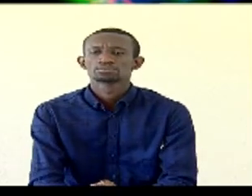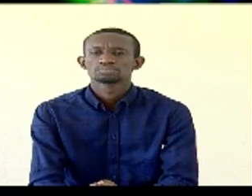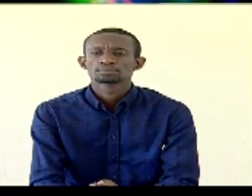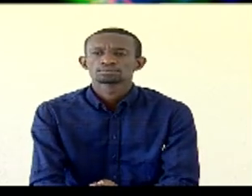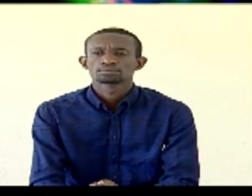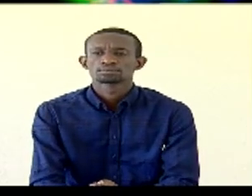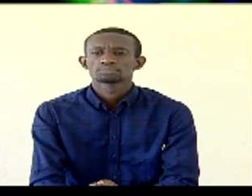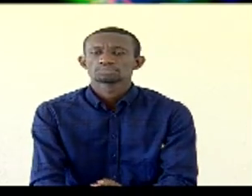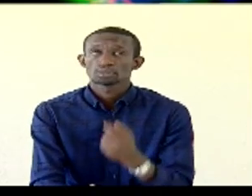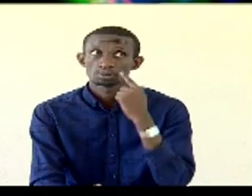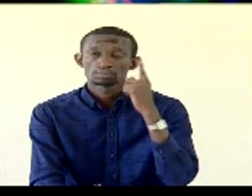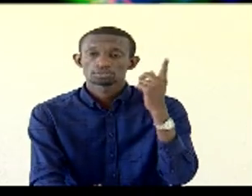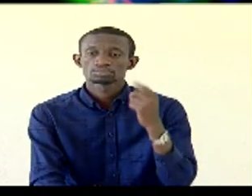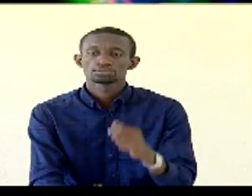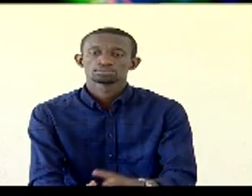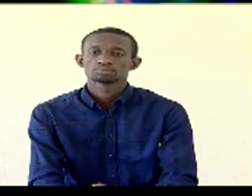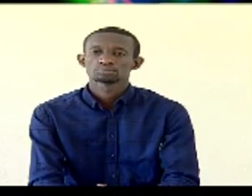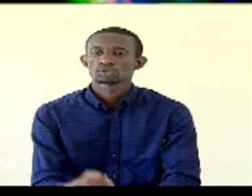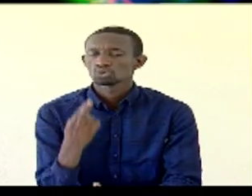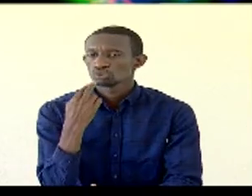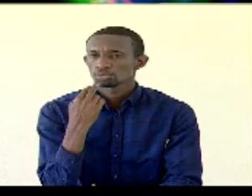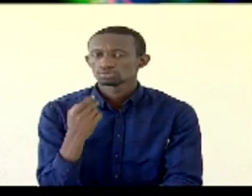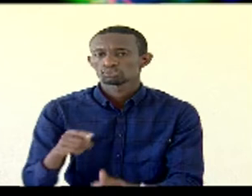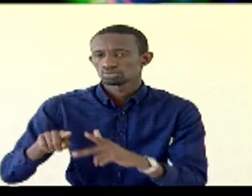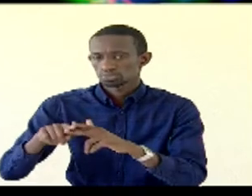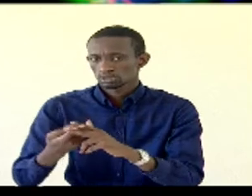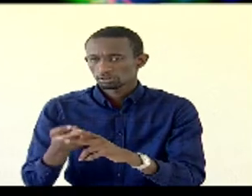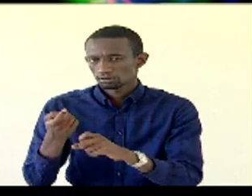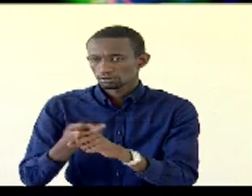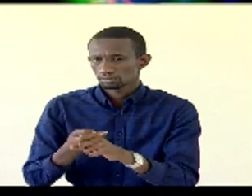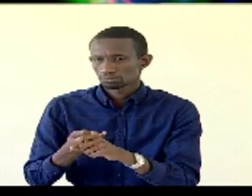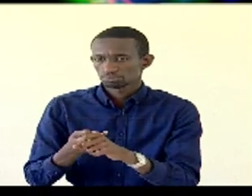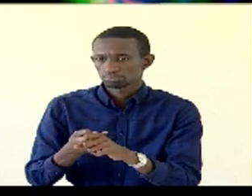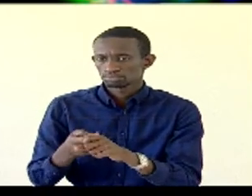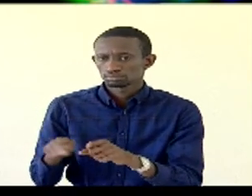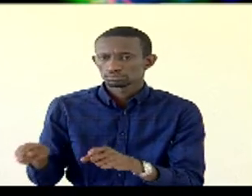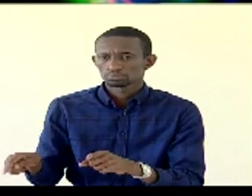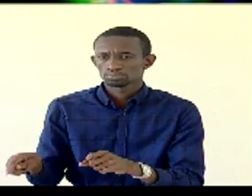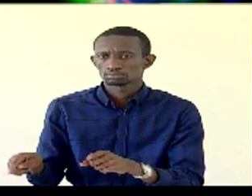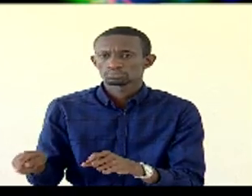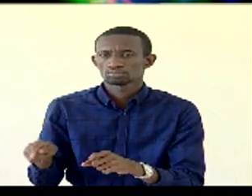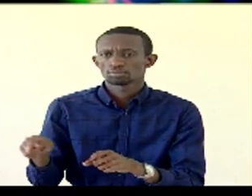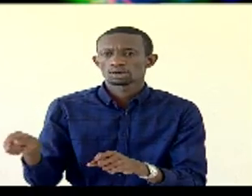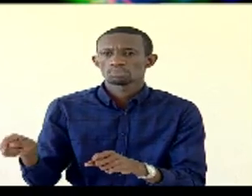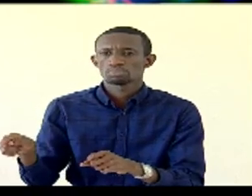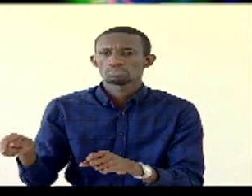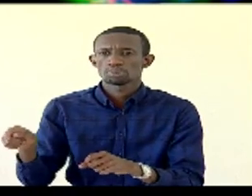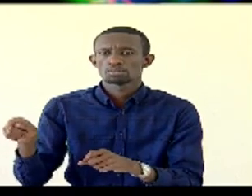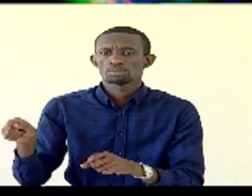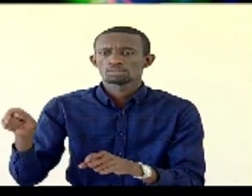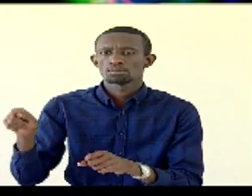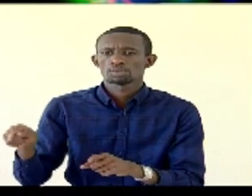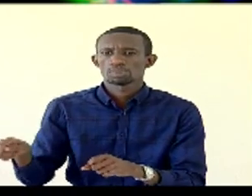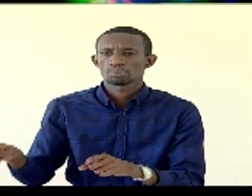Check where the laser is. I started from here, here I move, and up to when I finally appear